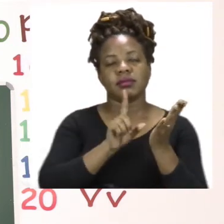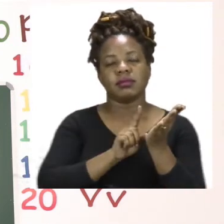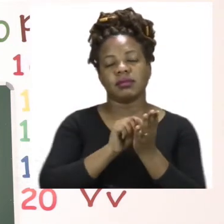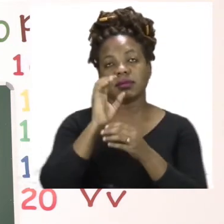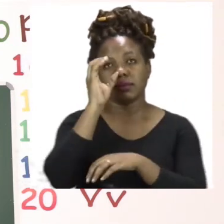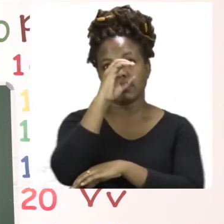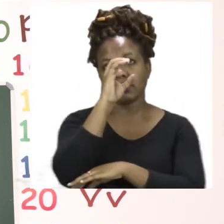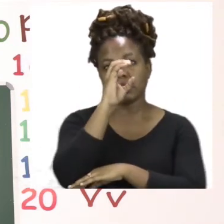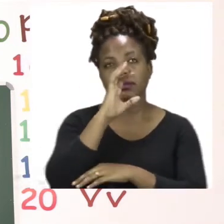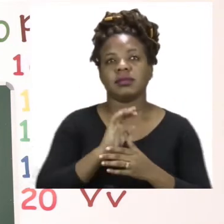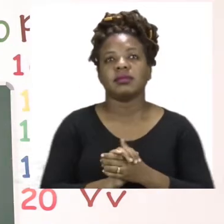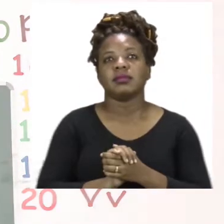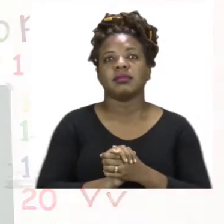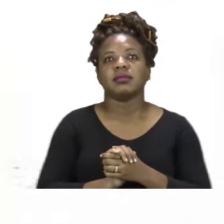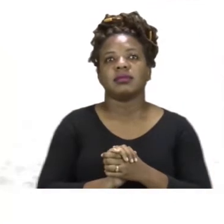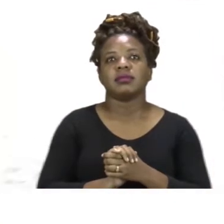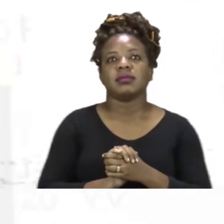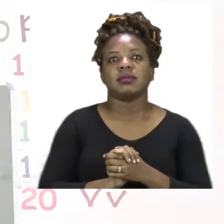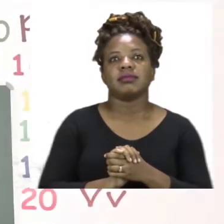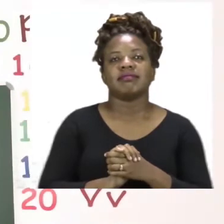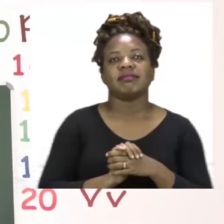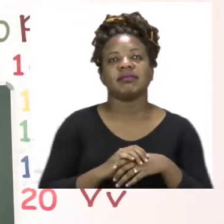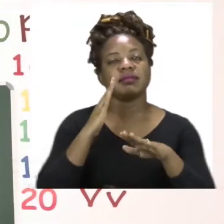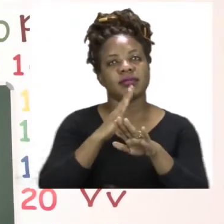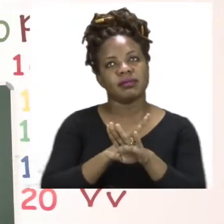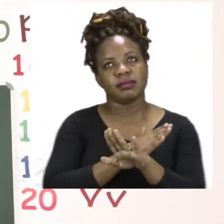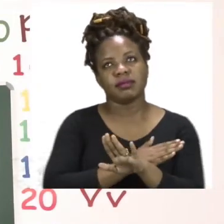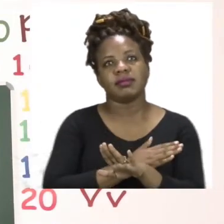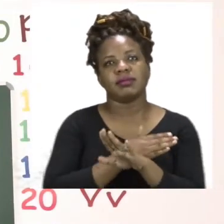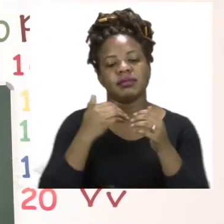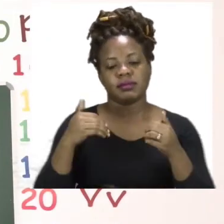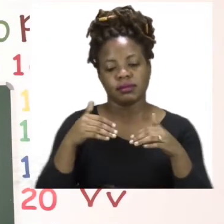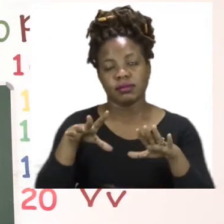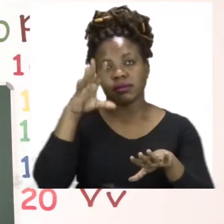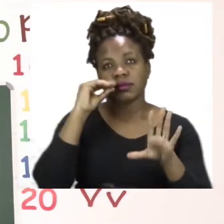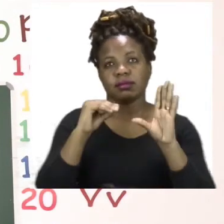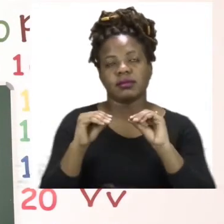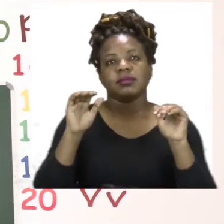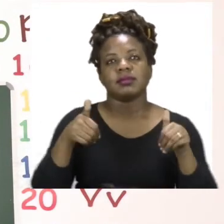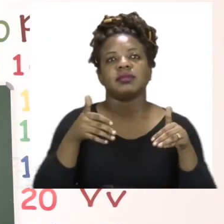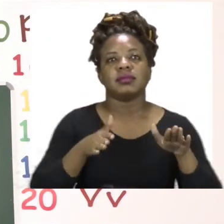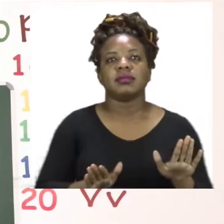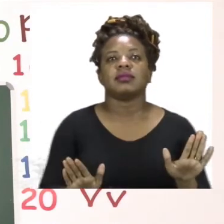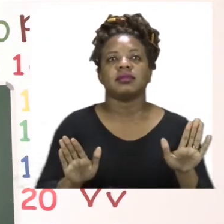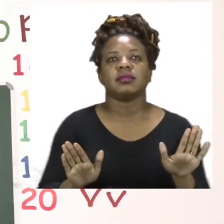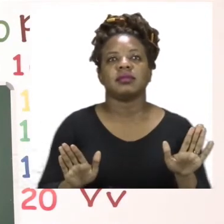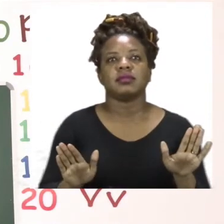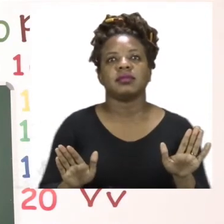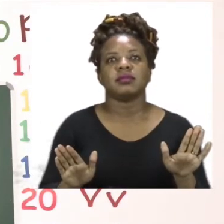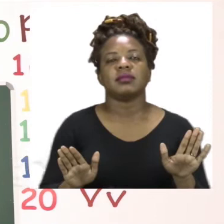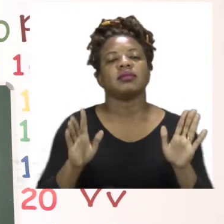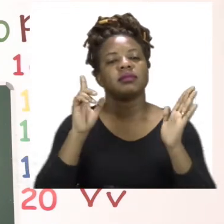and local media. And before we get into any lessons, boys and girls, we need to